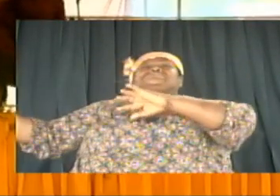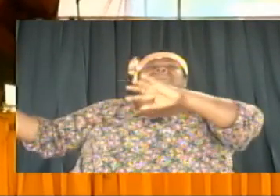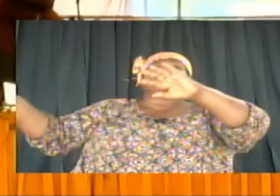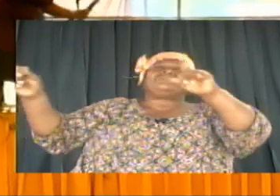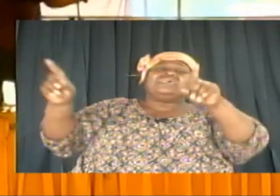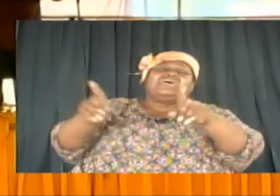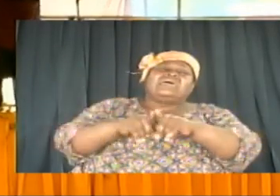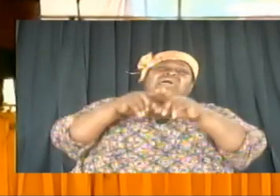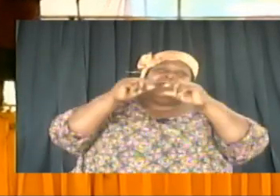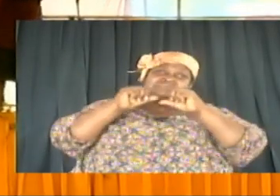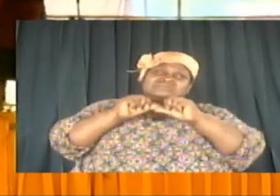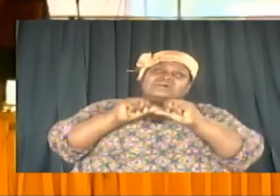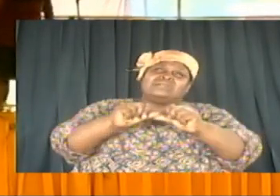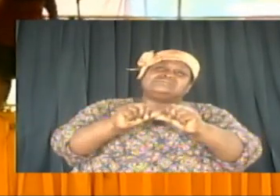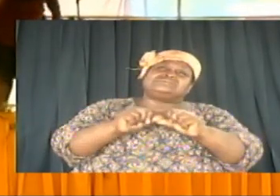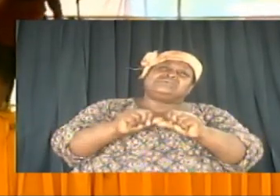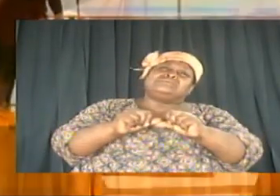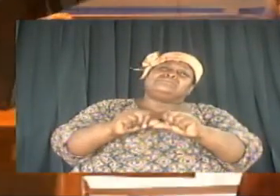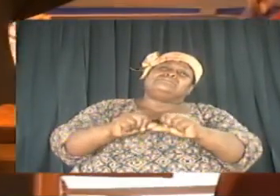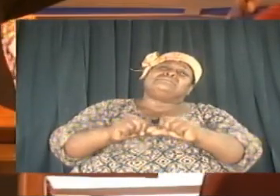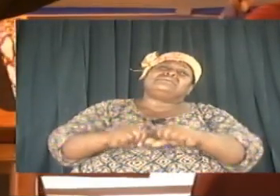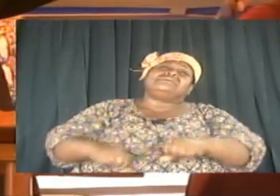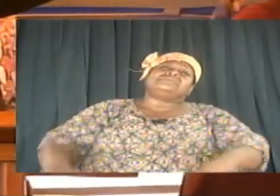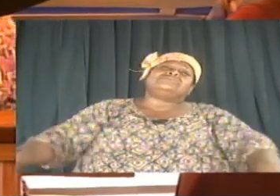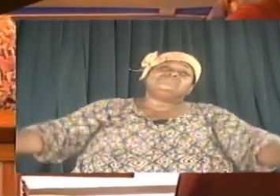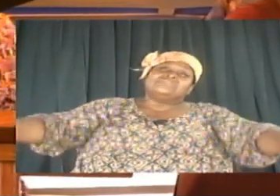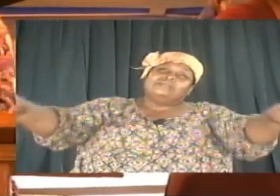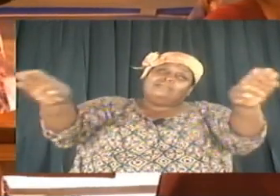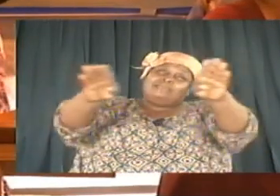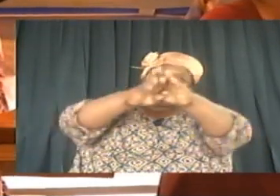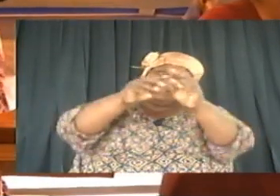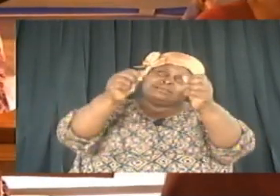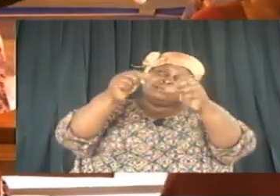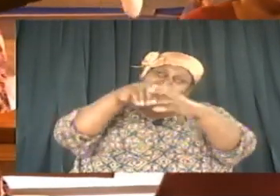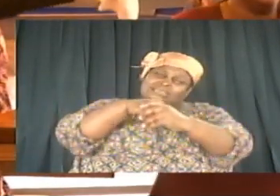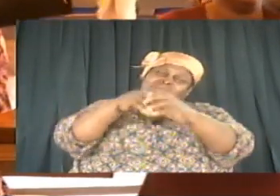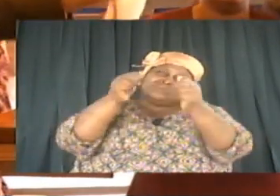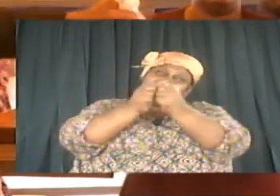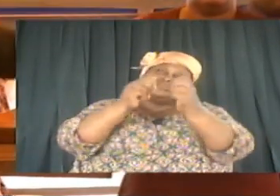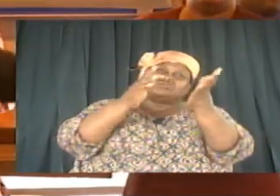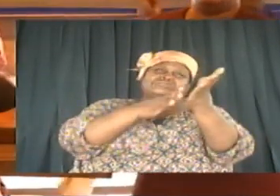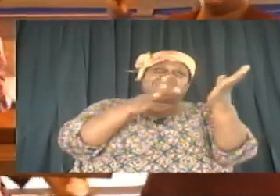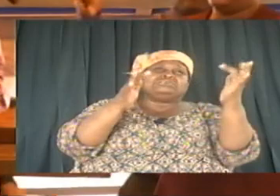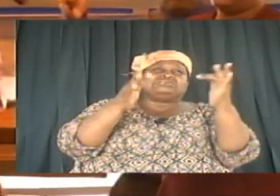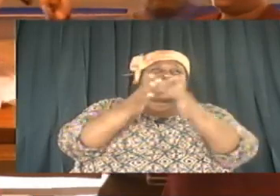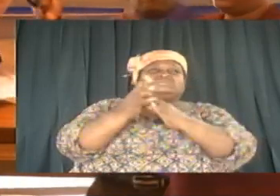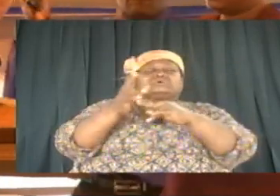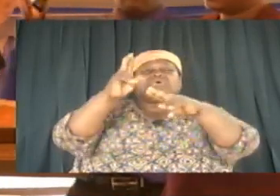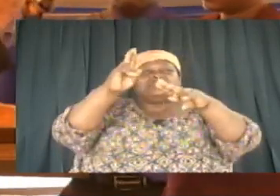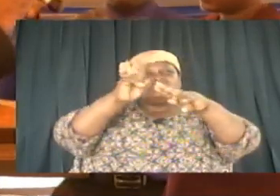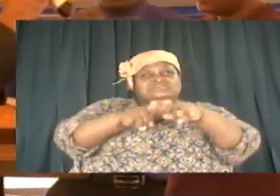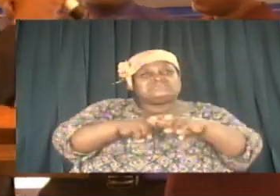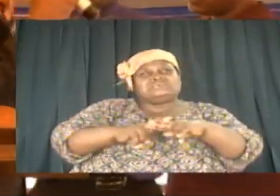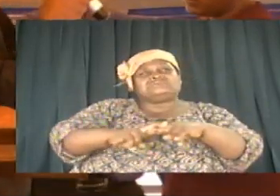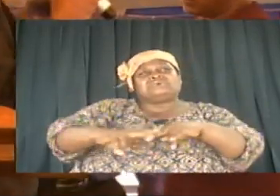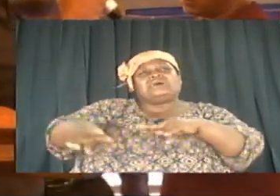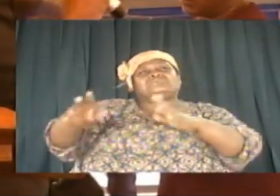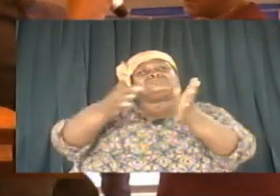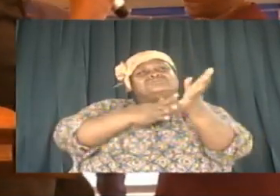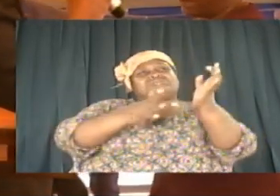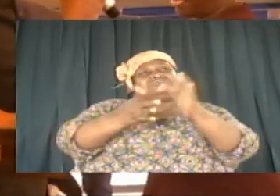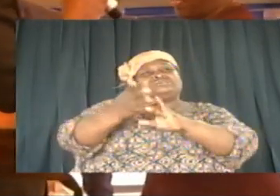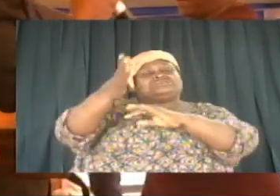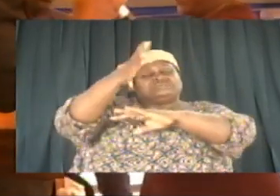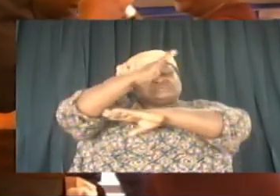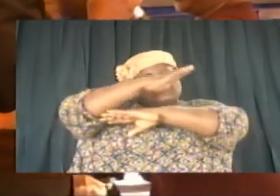Continue to lock in and shut in with the Most High. We're going to sit at His table. One more